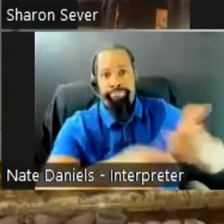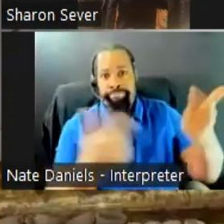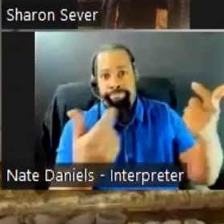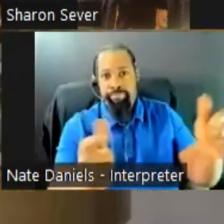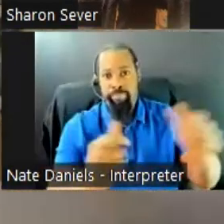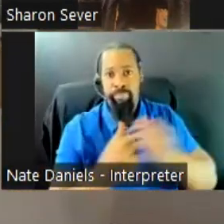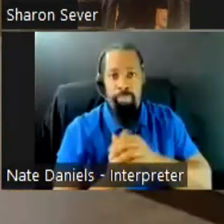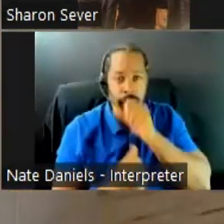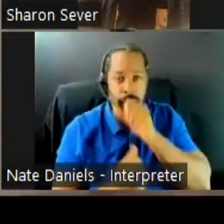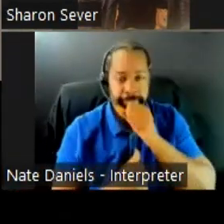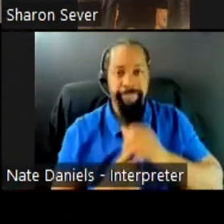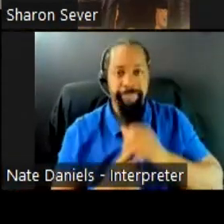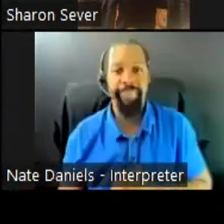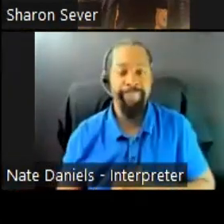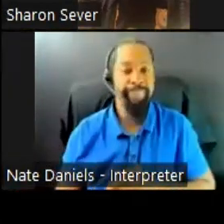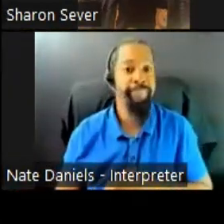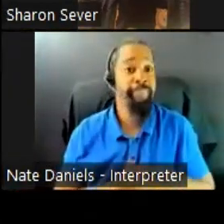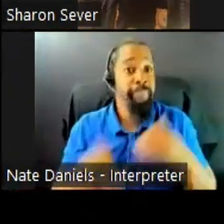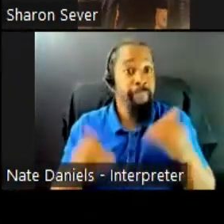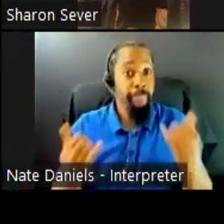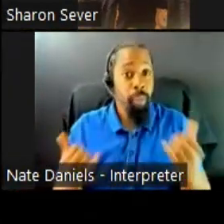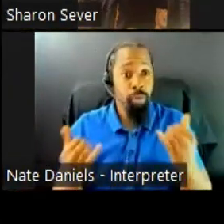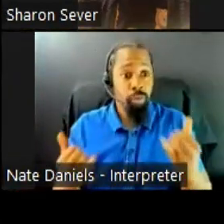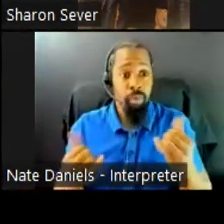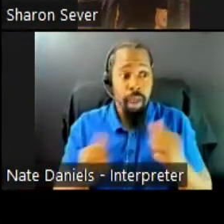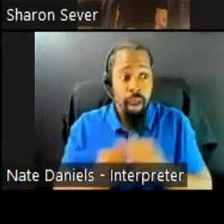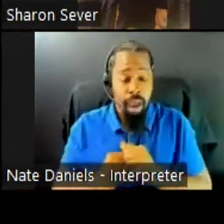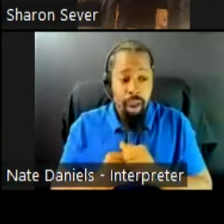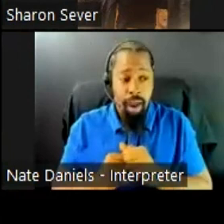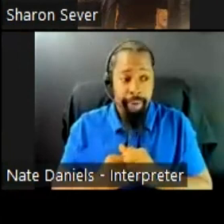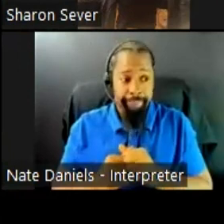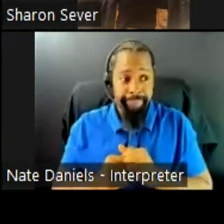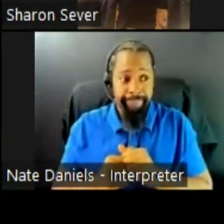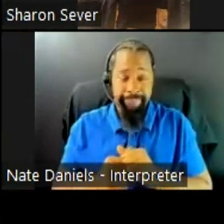we are the first ever